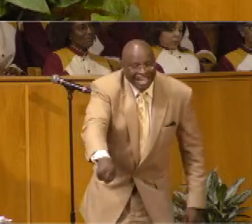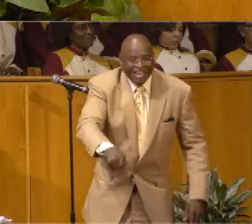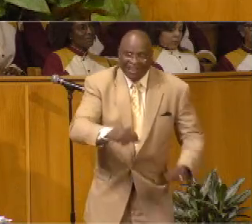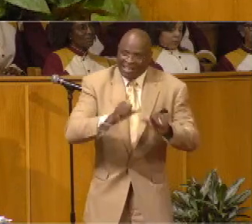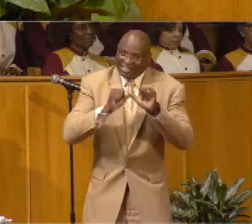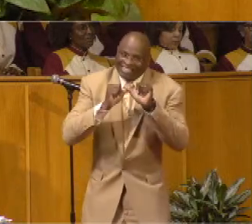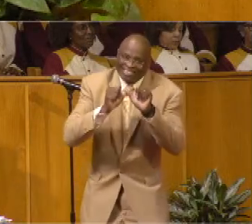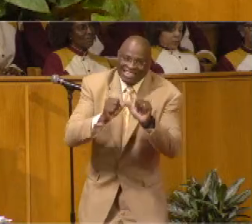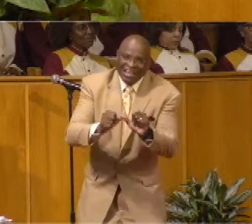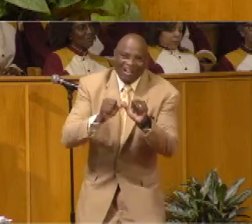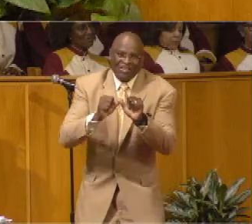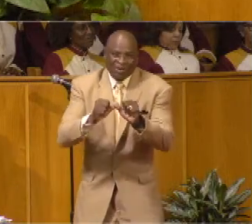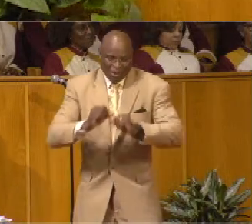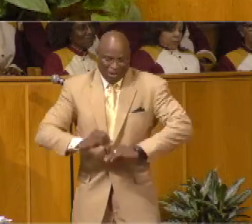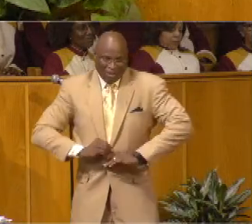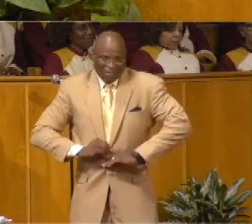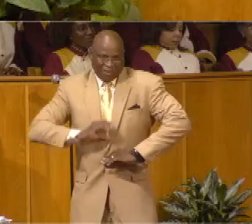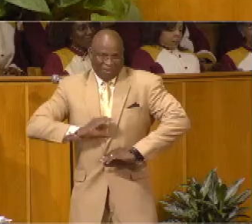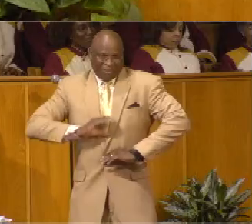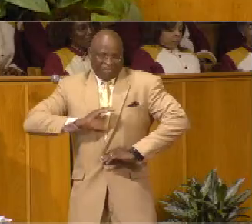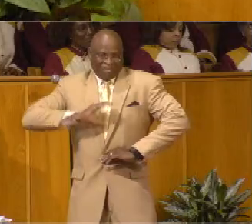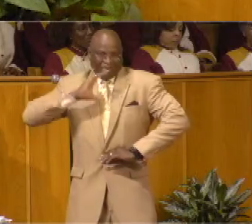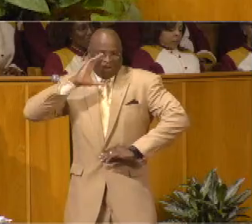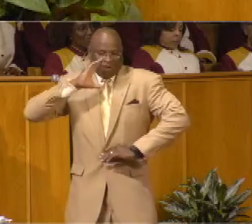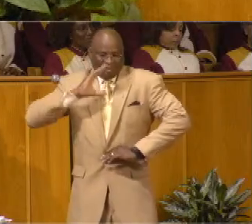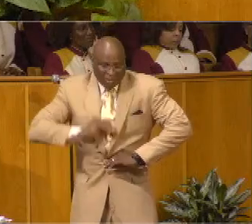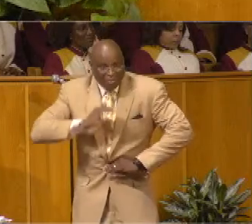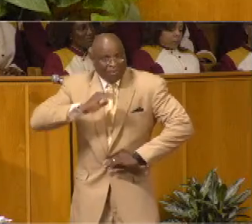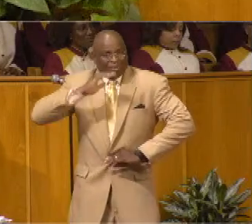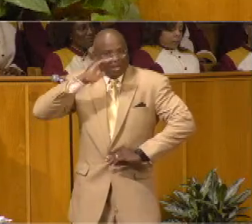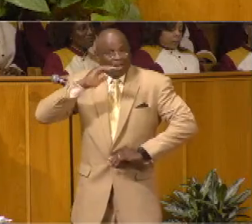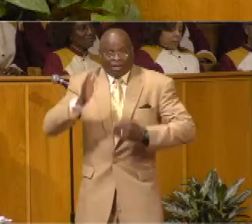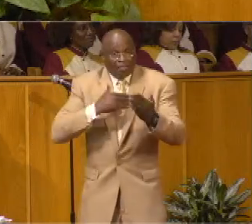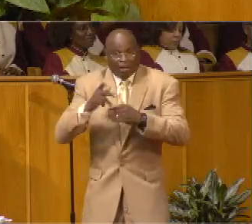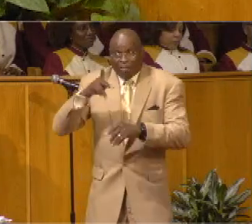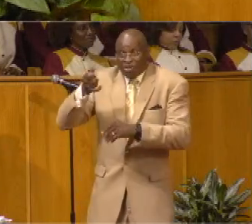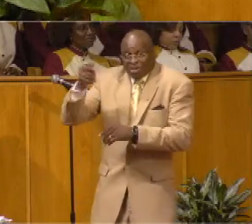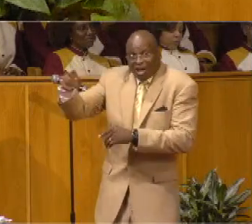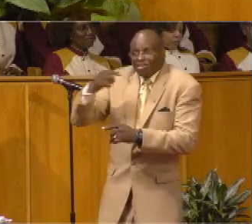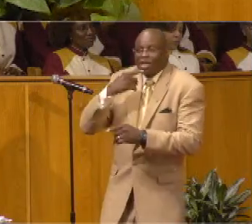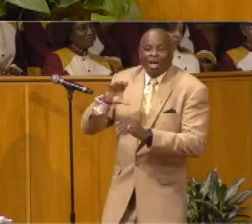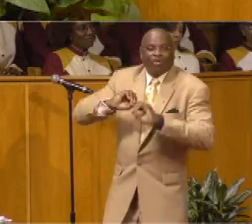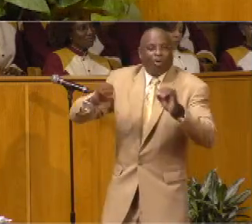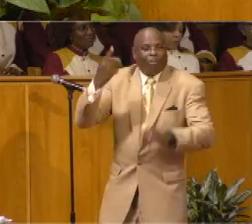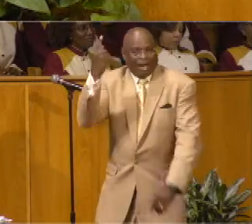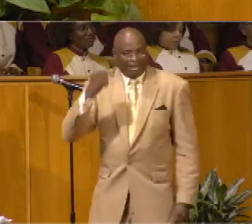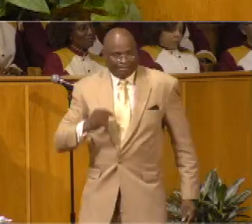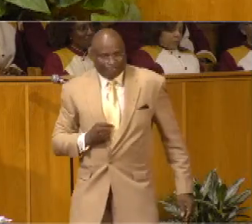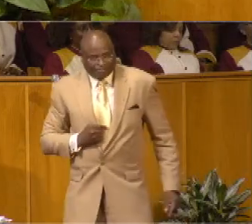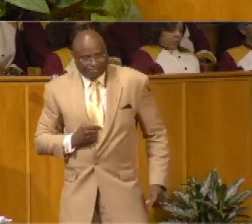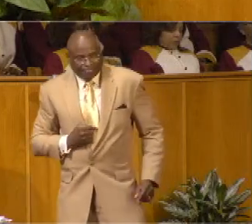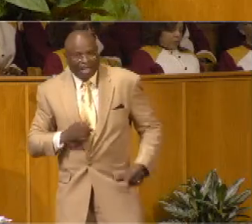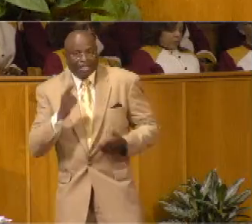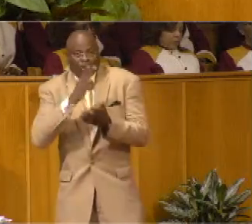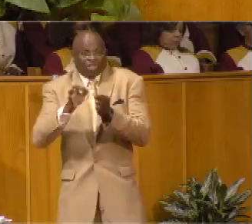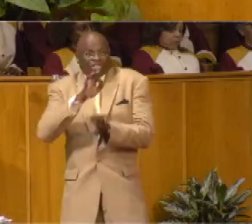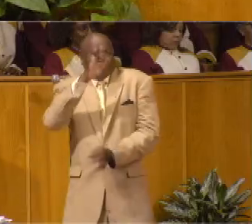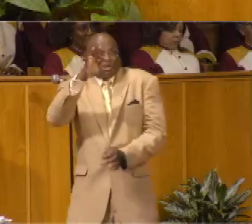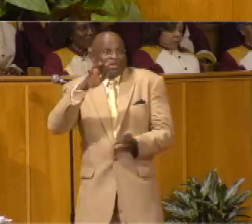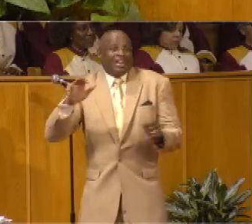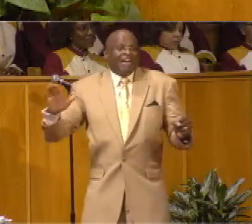continual refilling. Because no matter what your Pentecostal cousin tells you, nobody is Holy